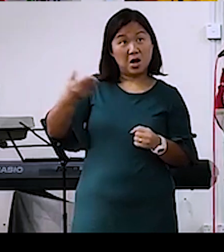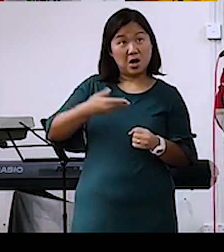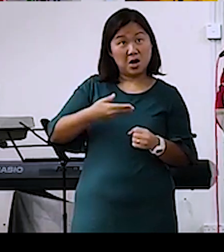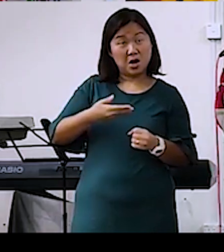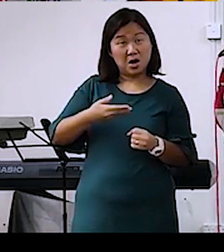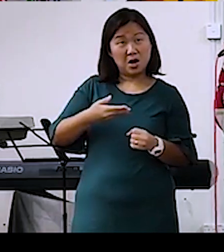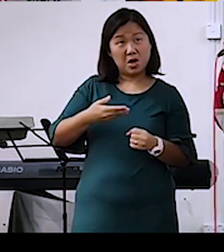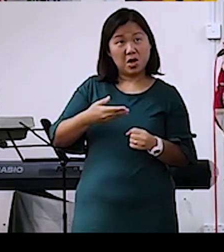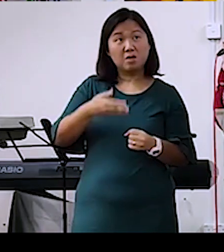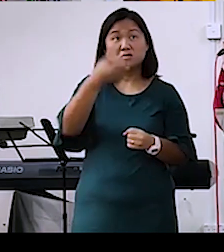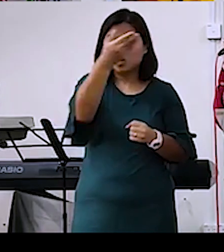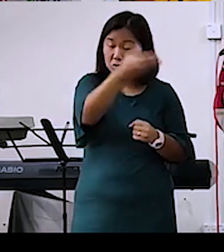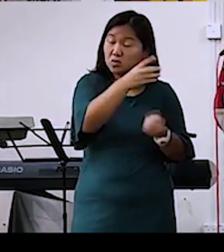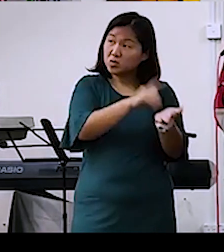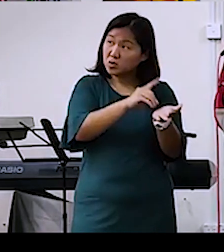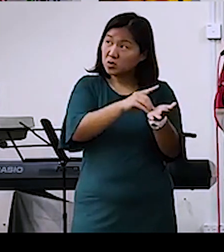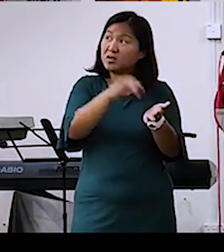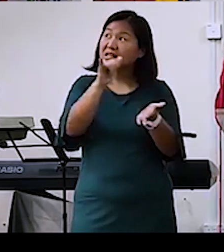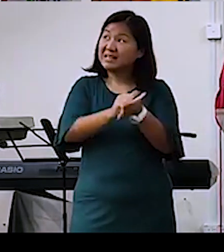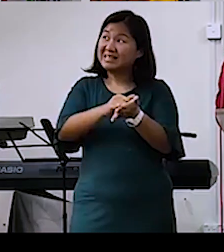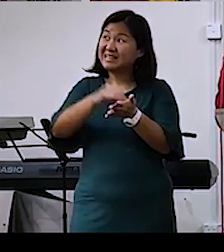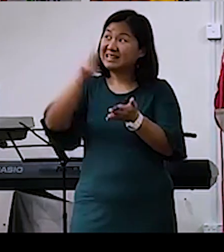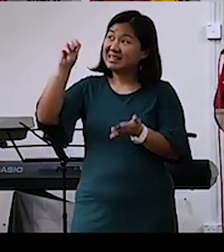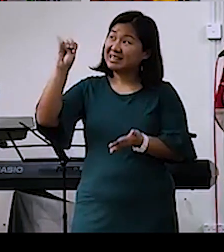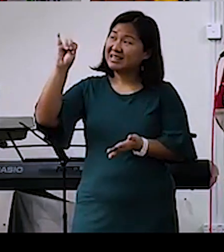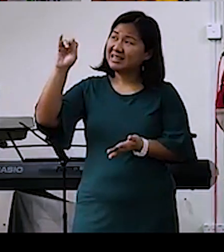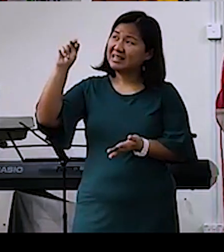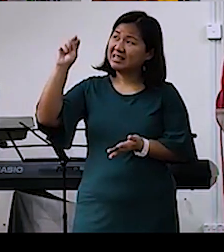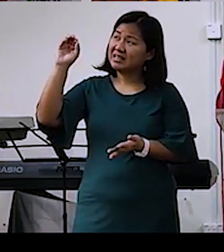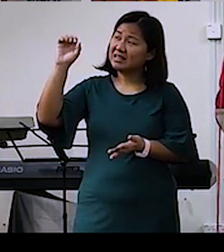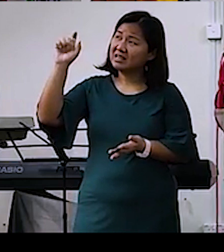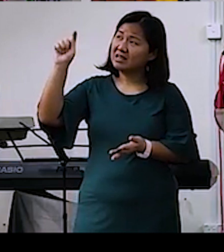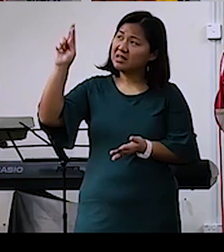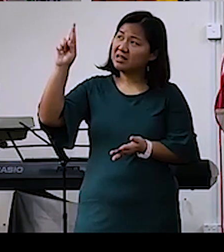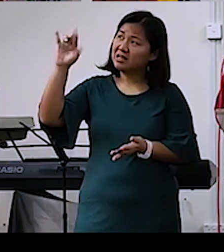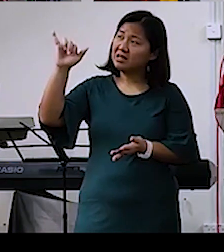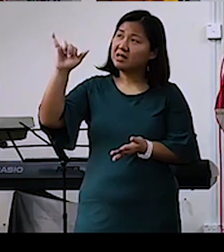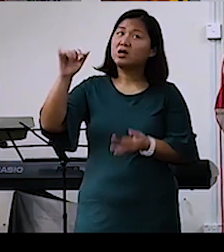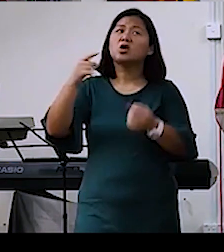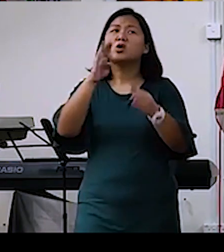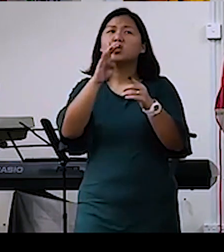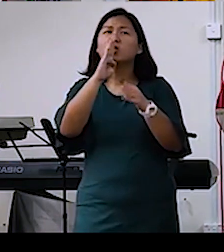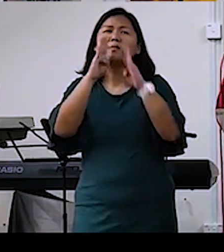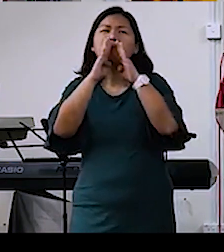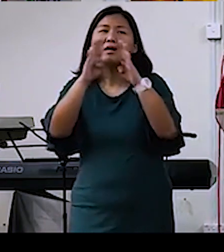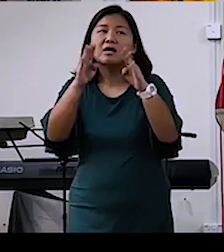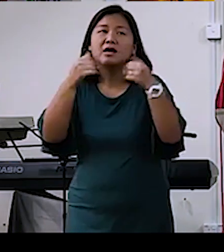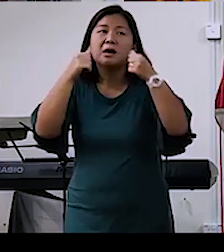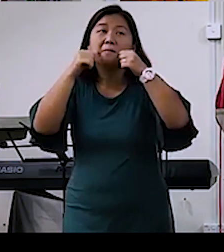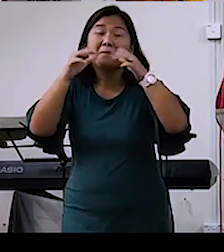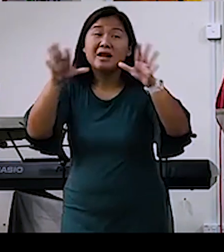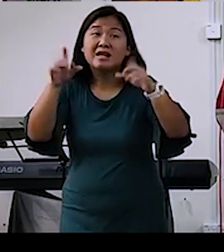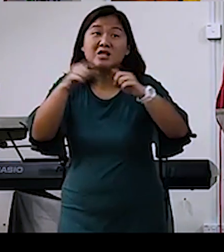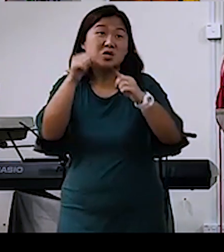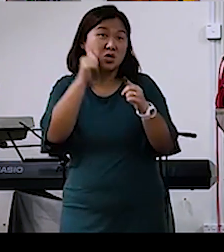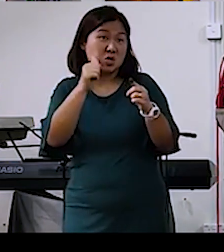ministry. Are you listening? Every opportunity is ministry to be a blessing to this girl. And I said, but of course, because I'm a man, I